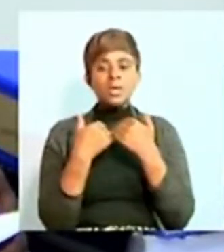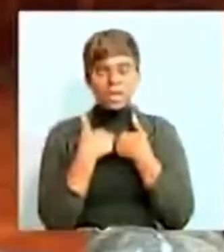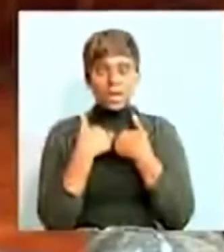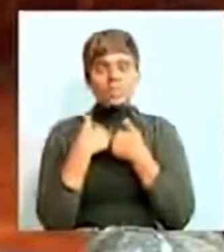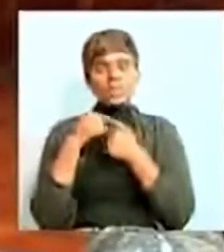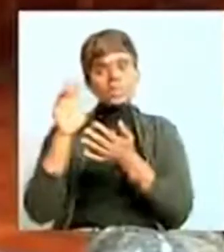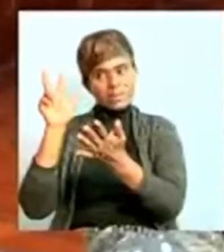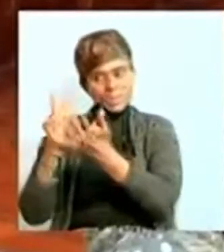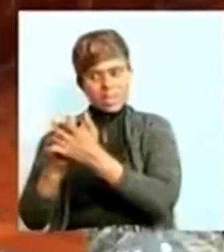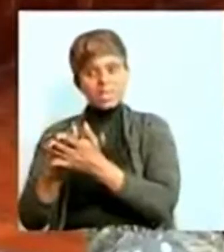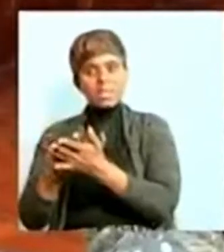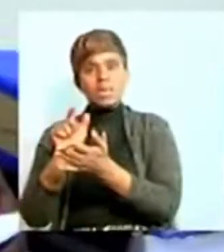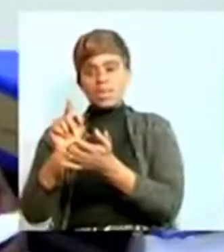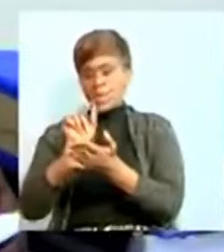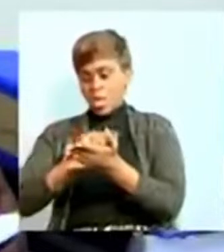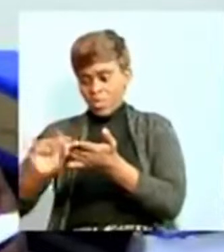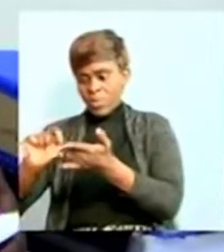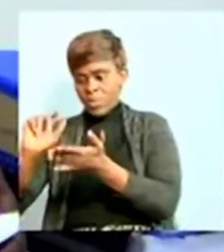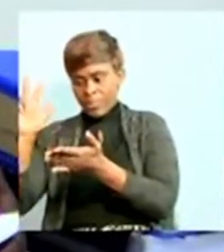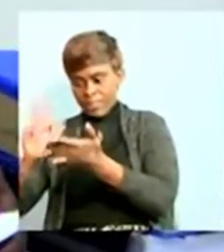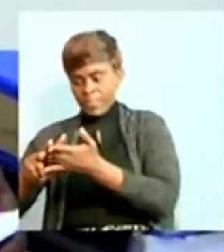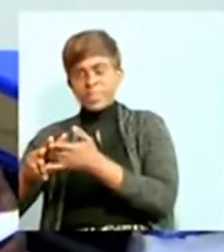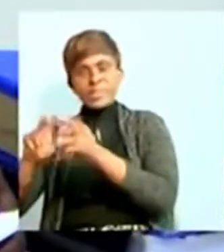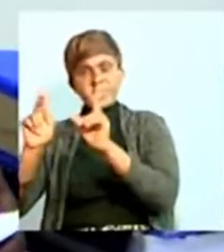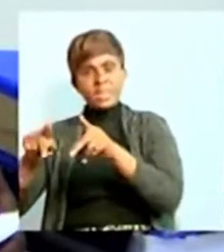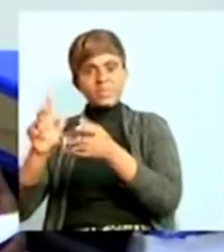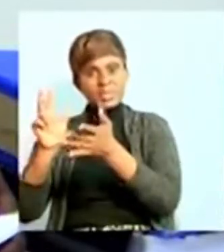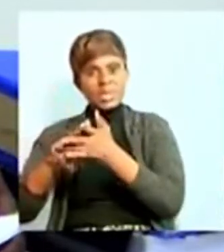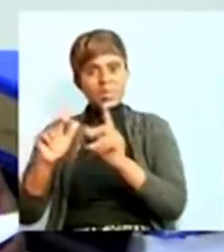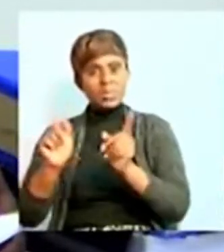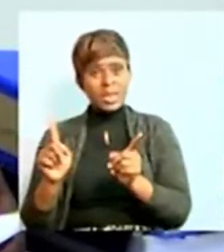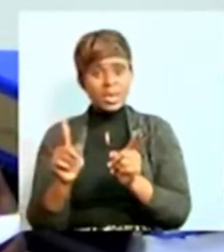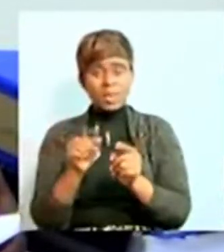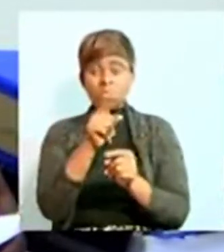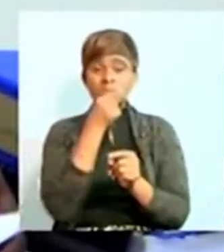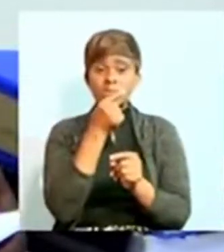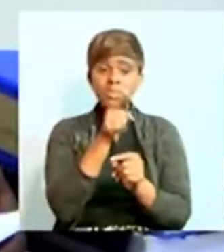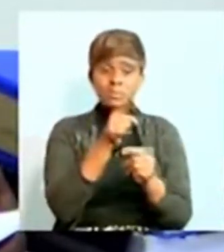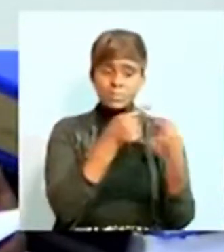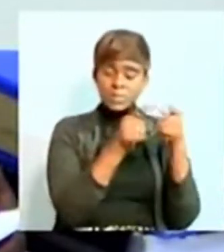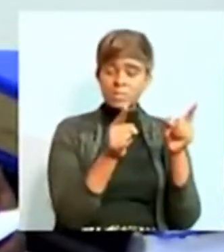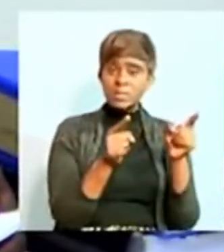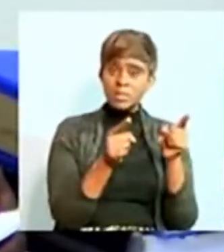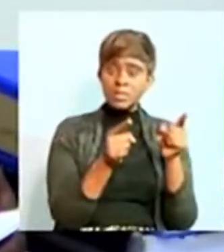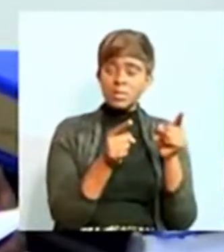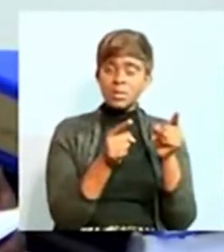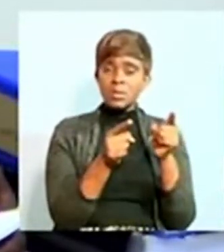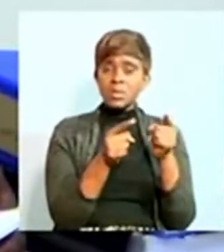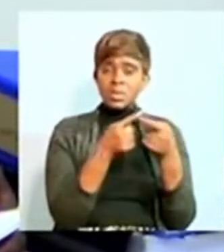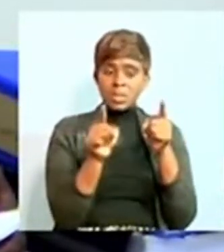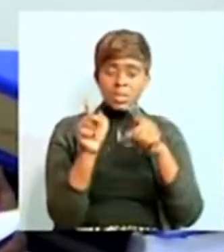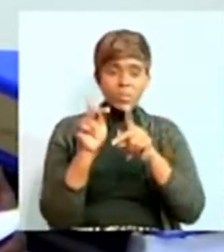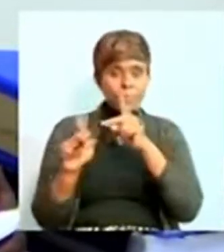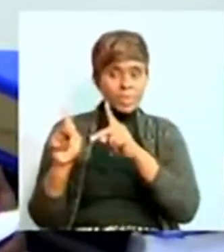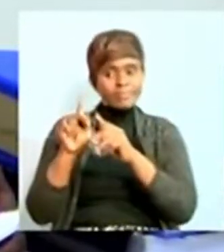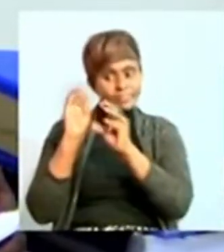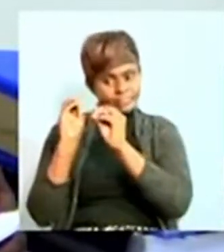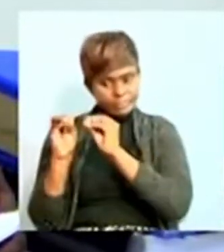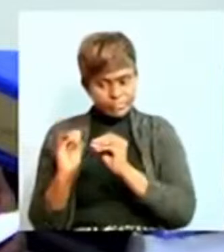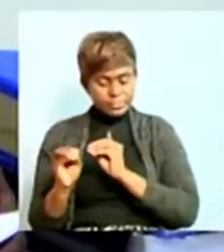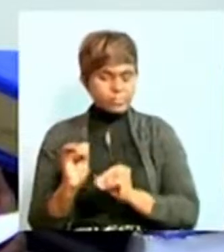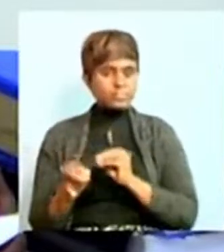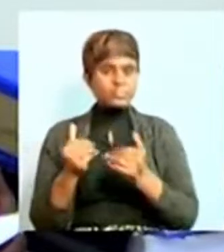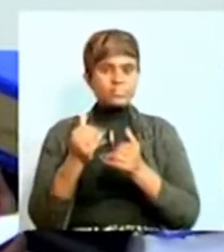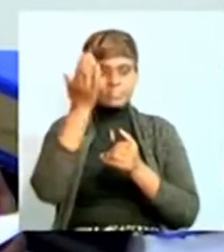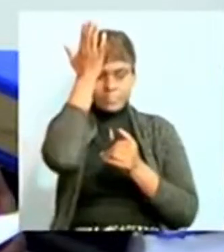countersign. Where has this person countersigned? You're saying different people that filled in. So